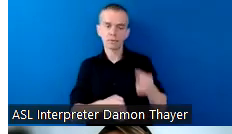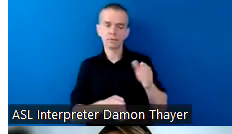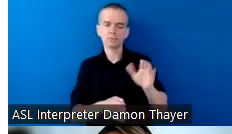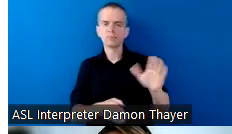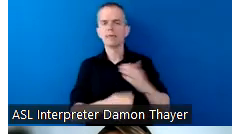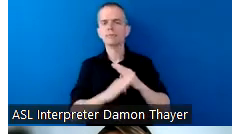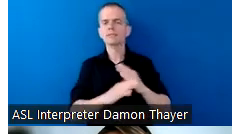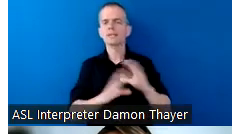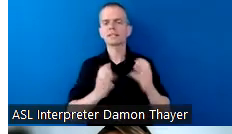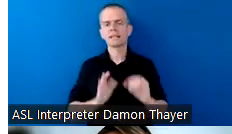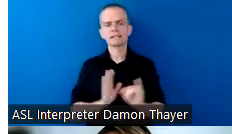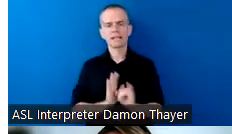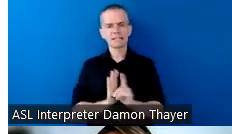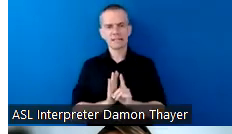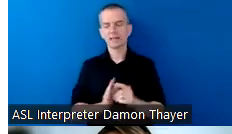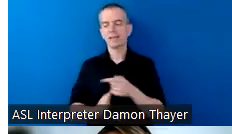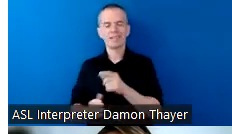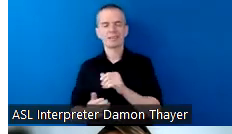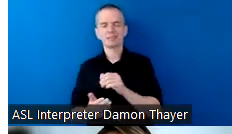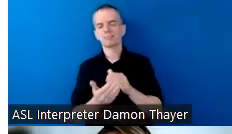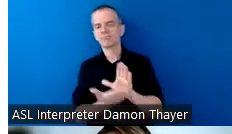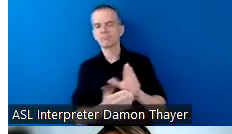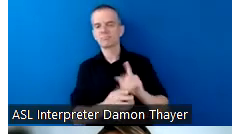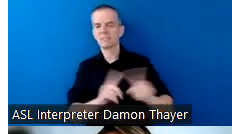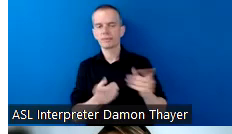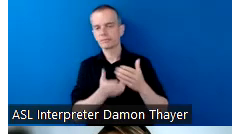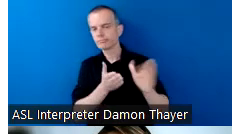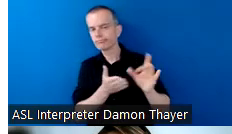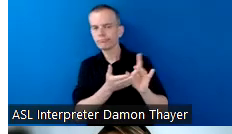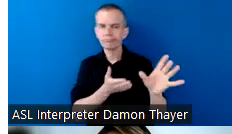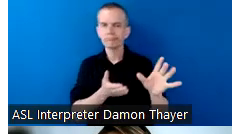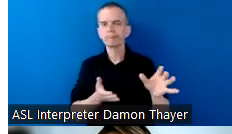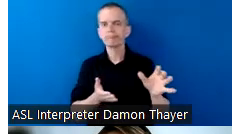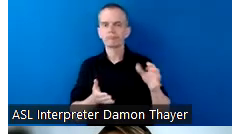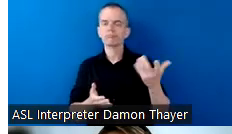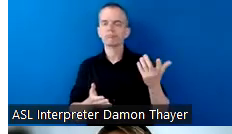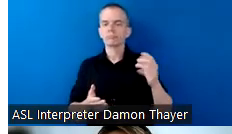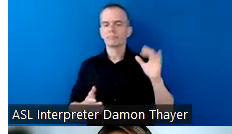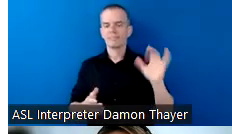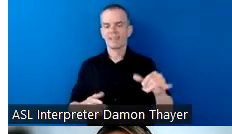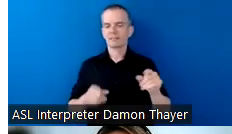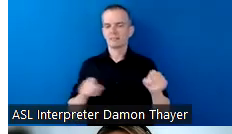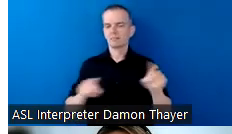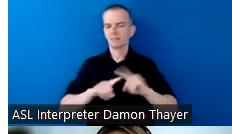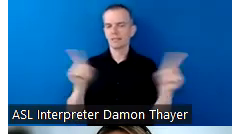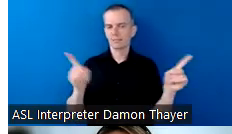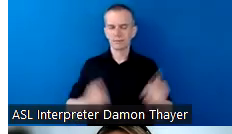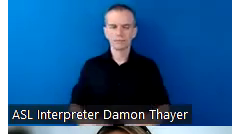any of those kinds of housing transactions. So that's really the main difference between the two. Next slide, please.